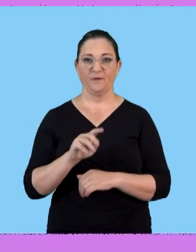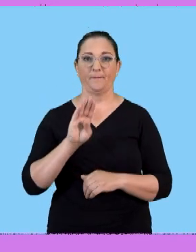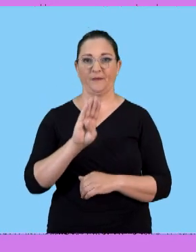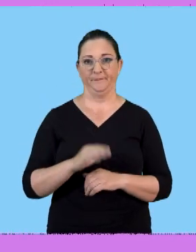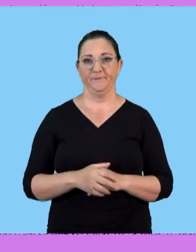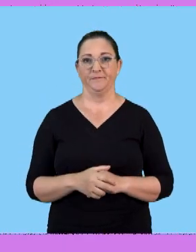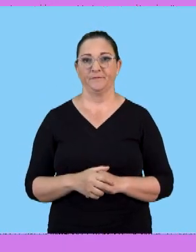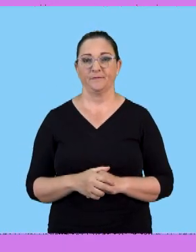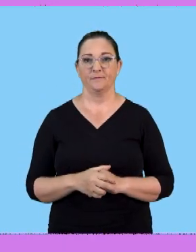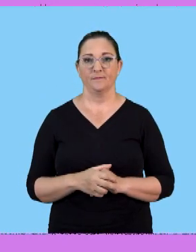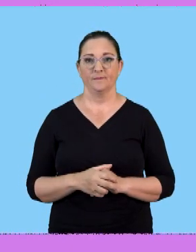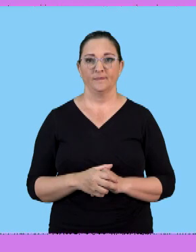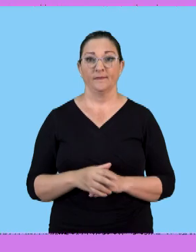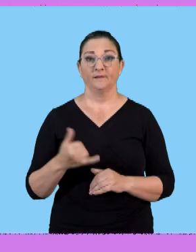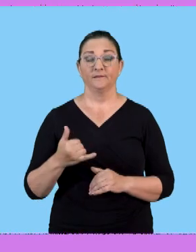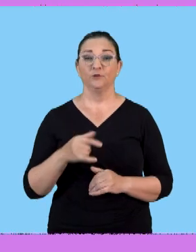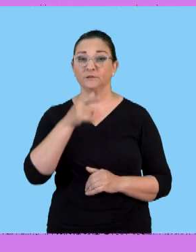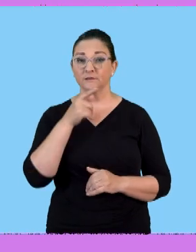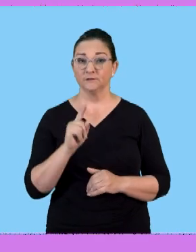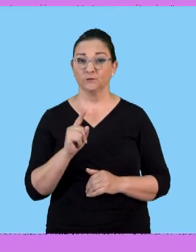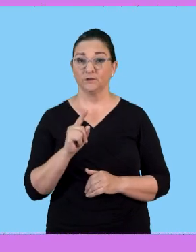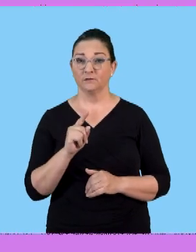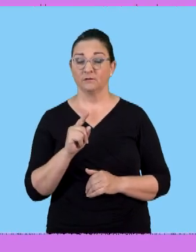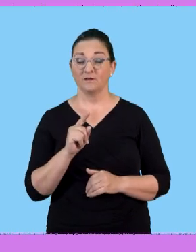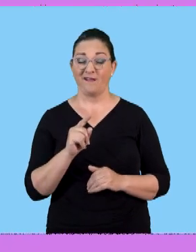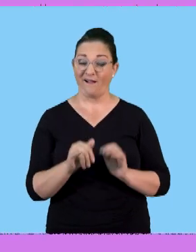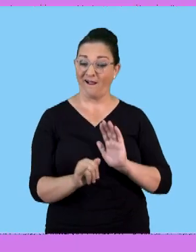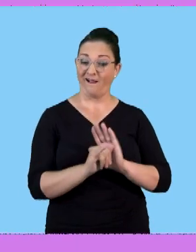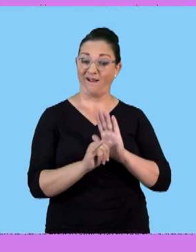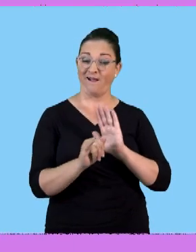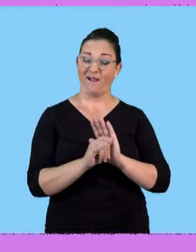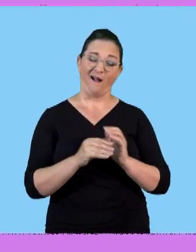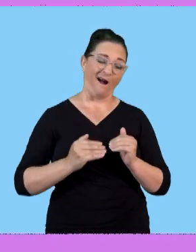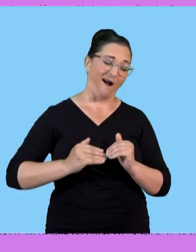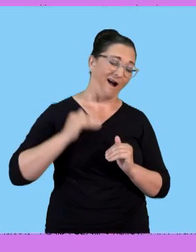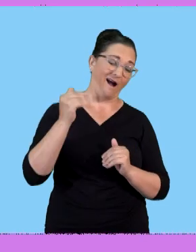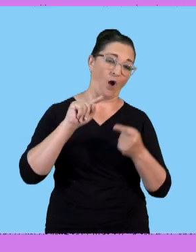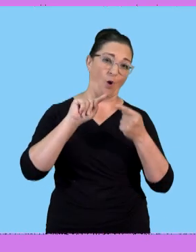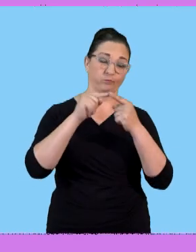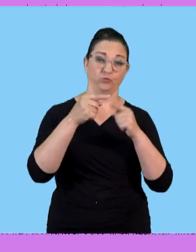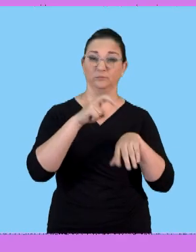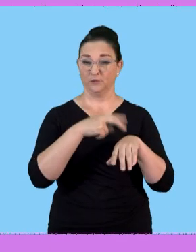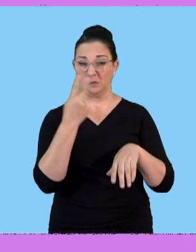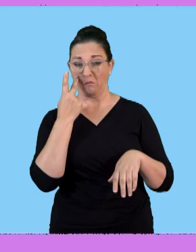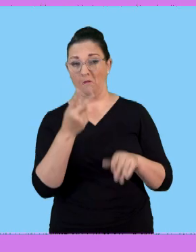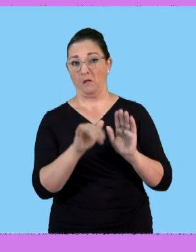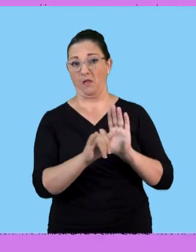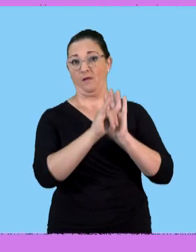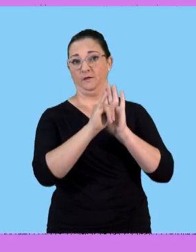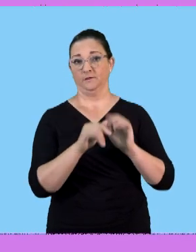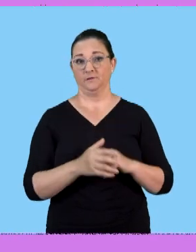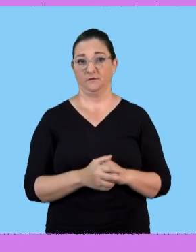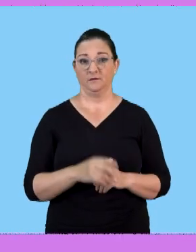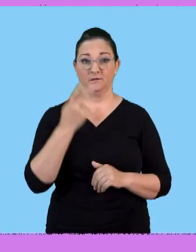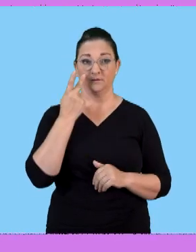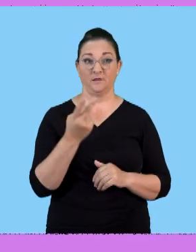now to our next question, 1B. It says, identify the height of the highest point in this race. All